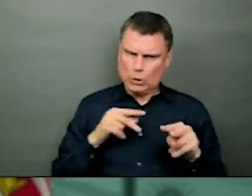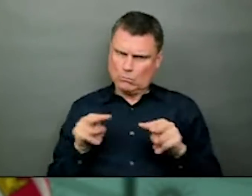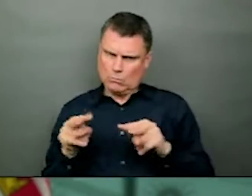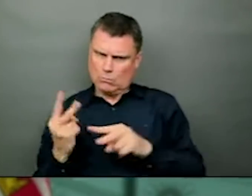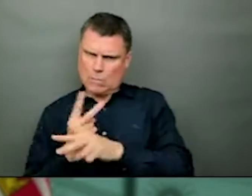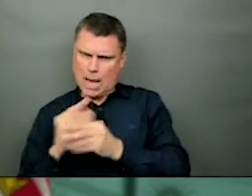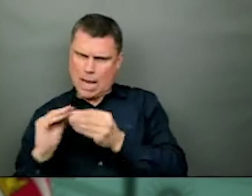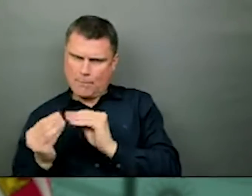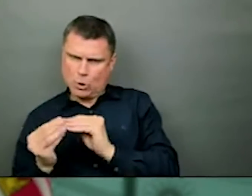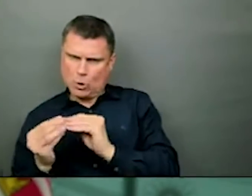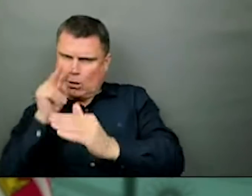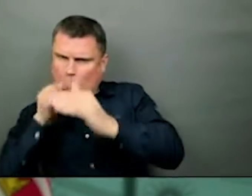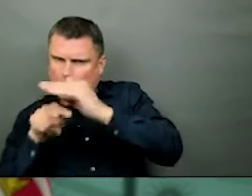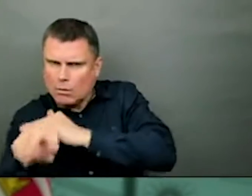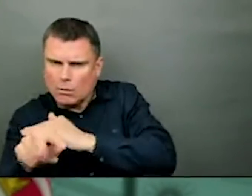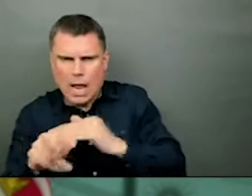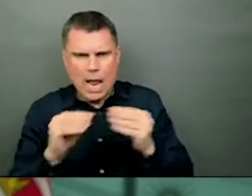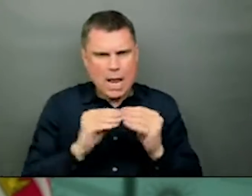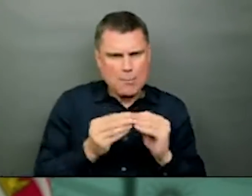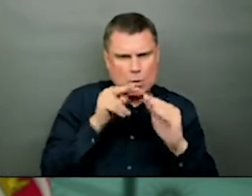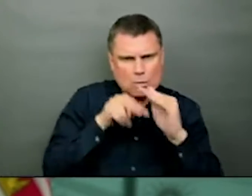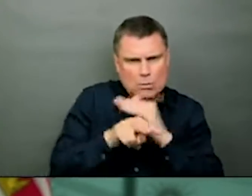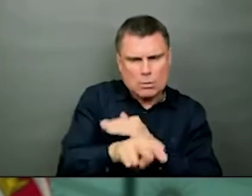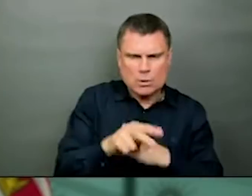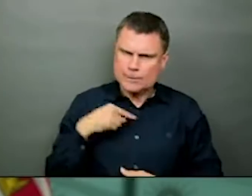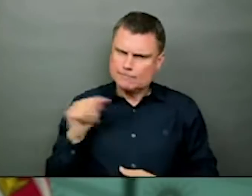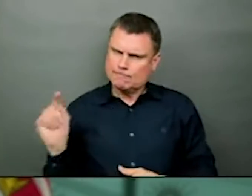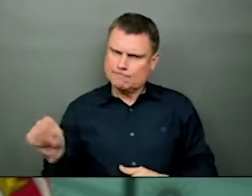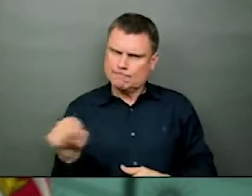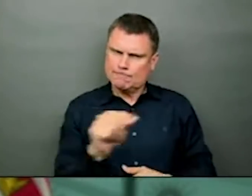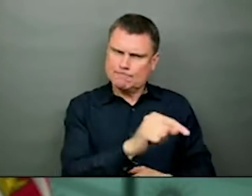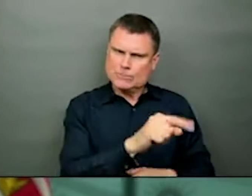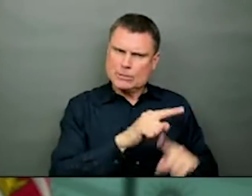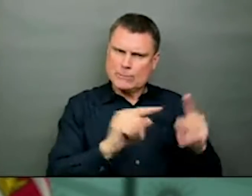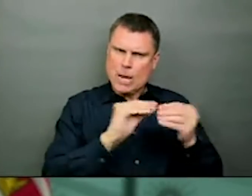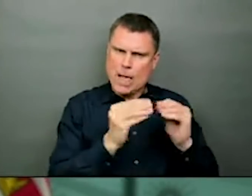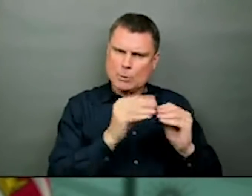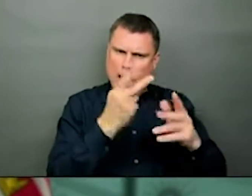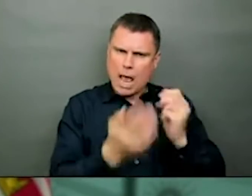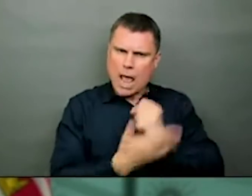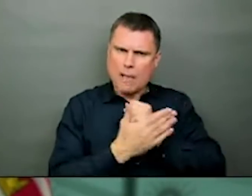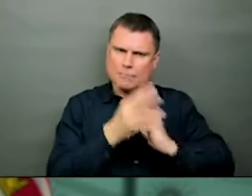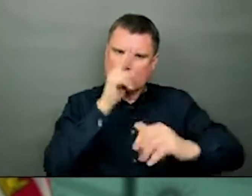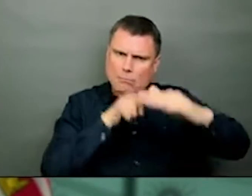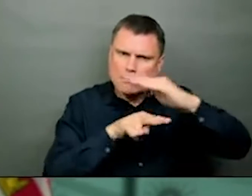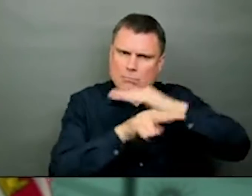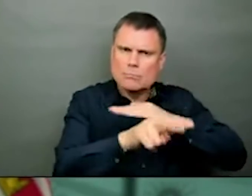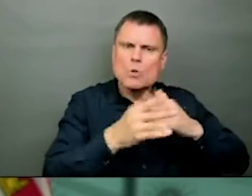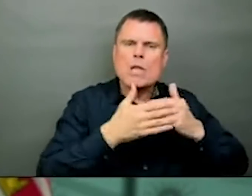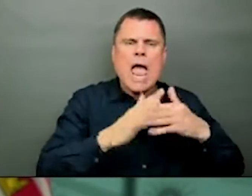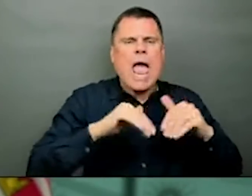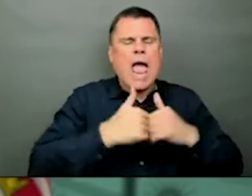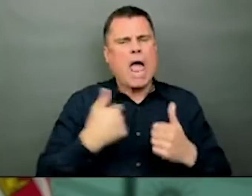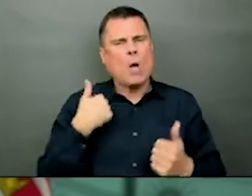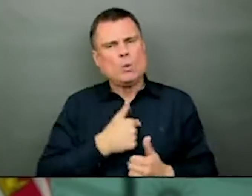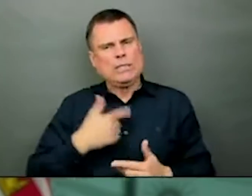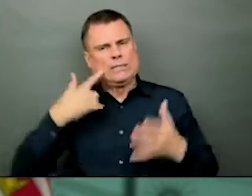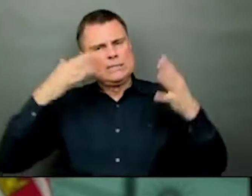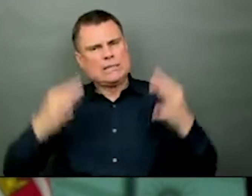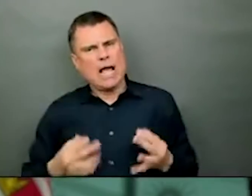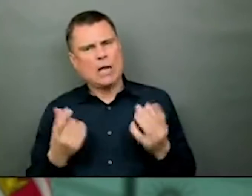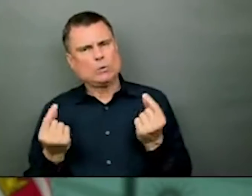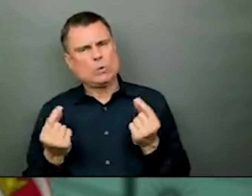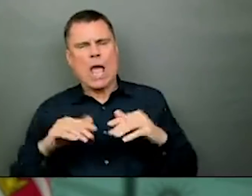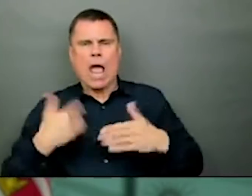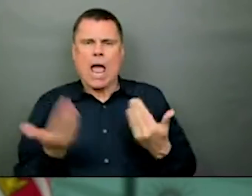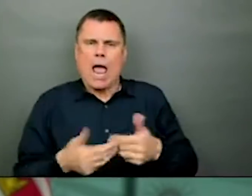reasonable or useful scenarios to consider for the future. In terms of a third wave,